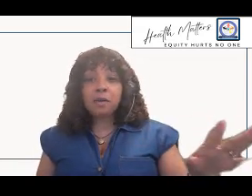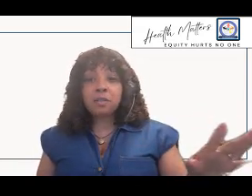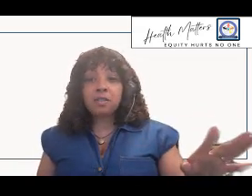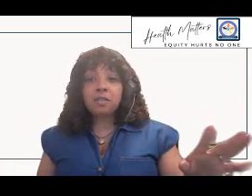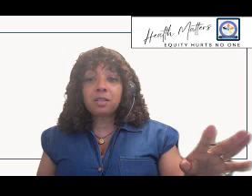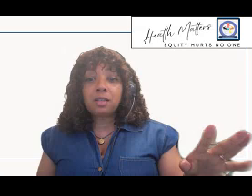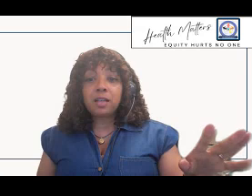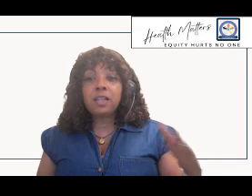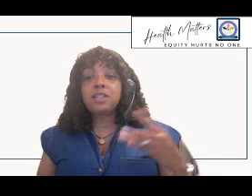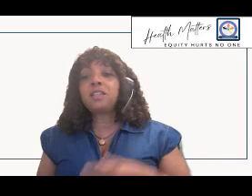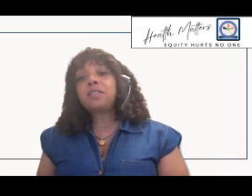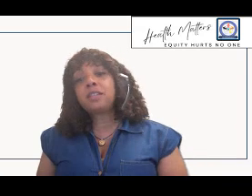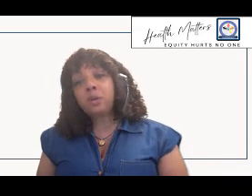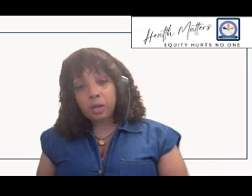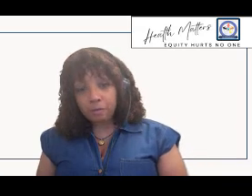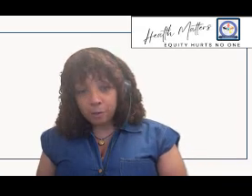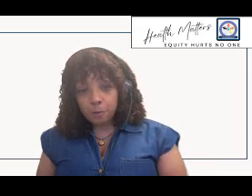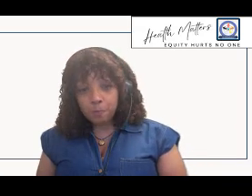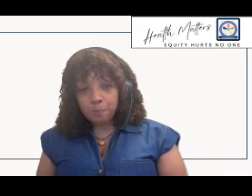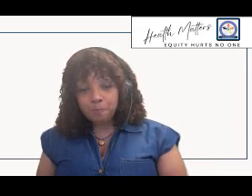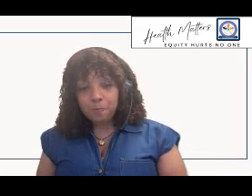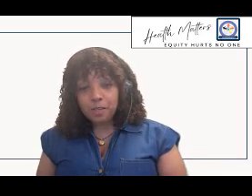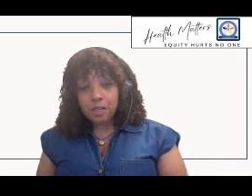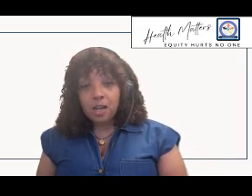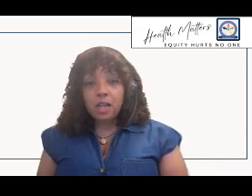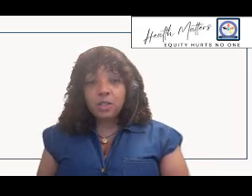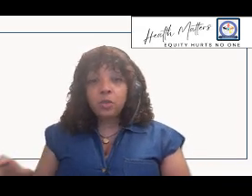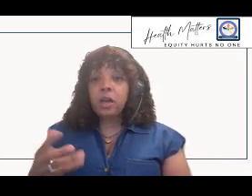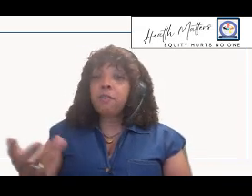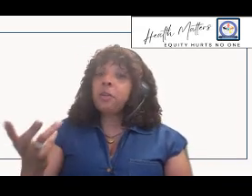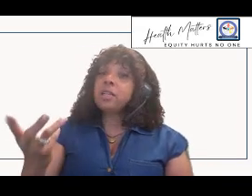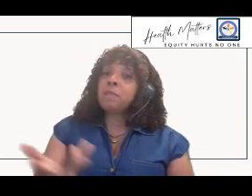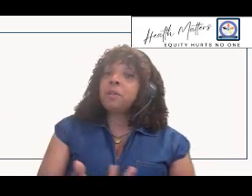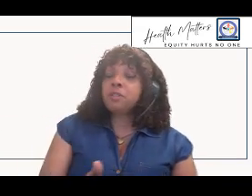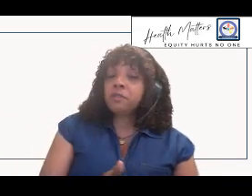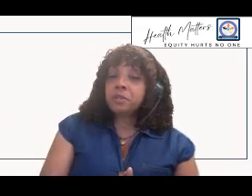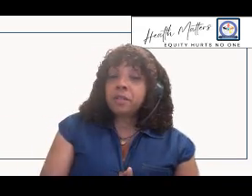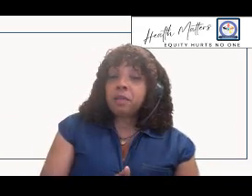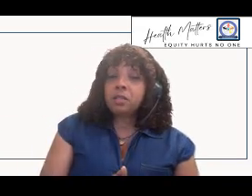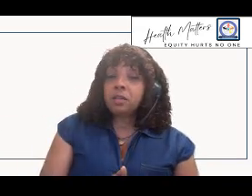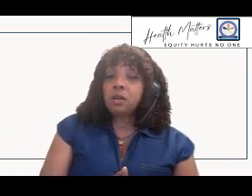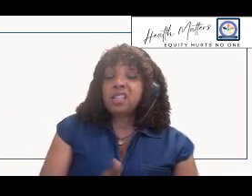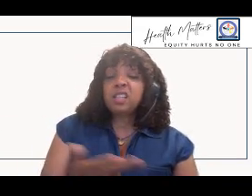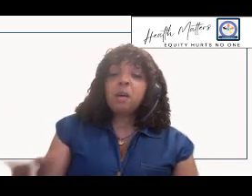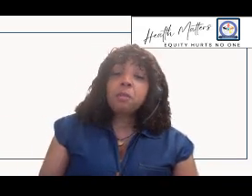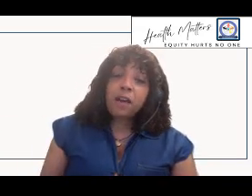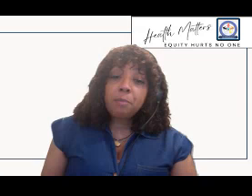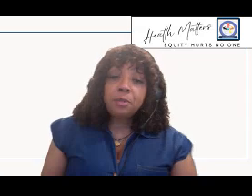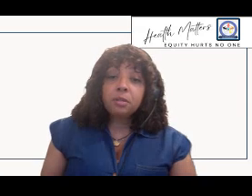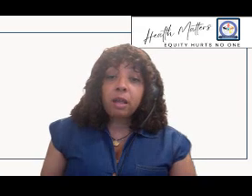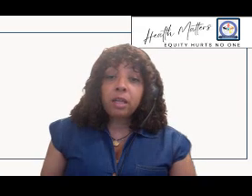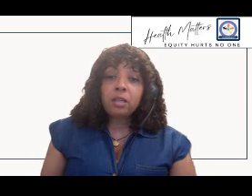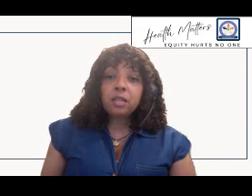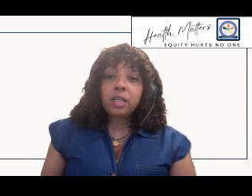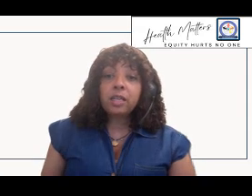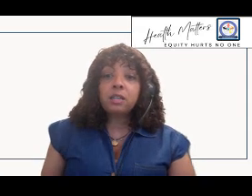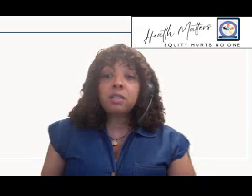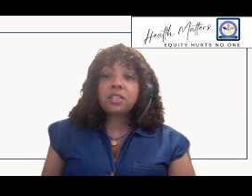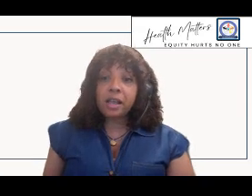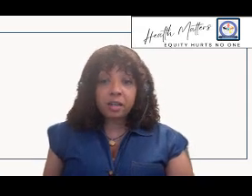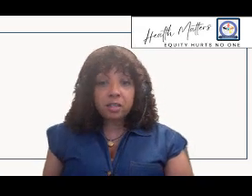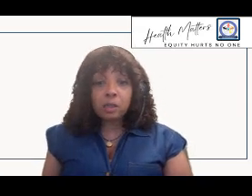of these houses, it is then sent to our governor. So the governor, as I mentioned a few statements ago, has a couple of options, right?